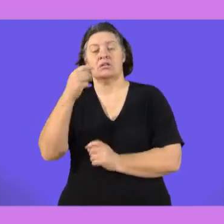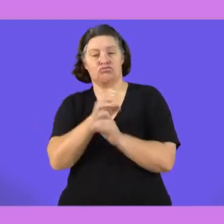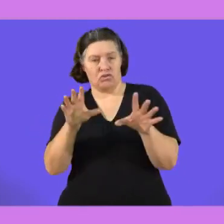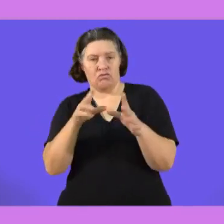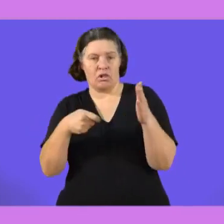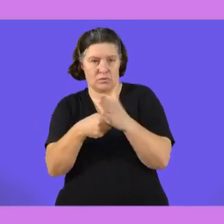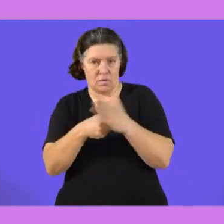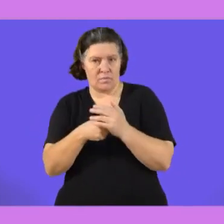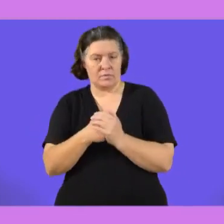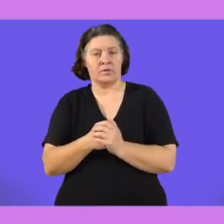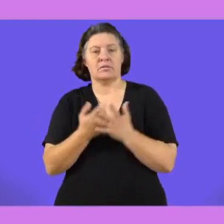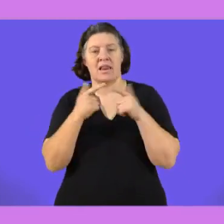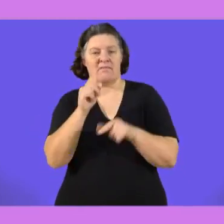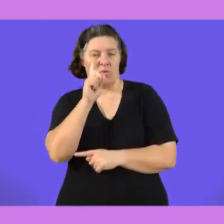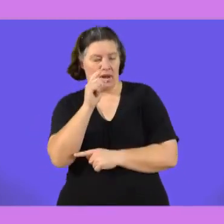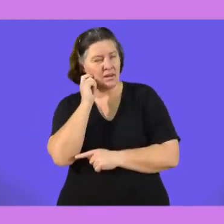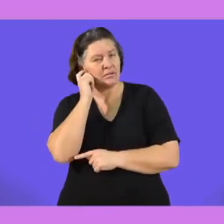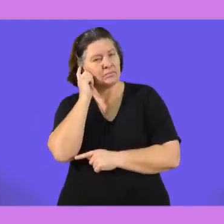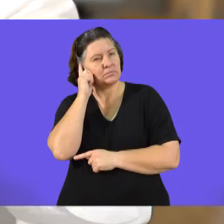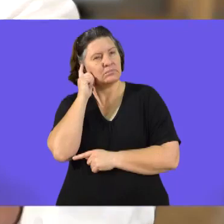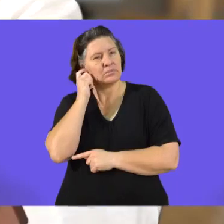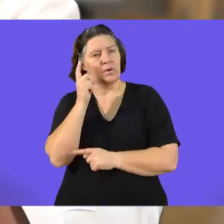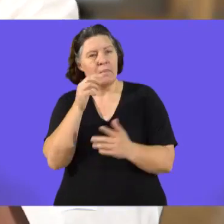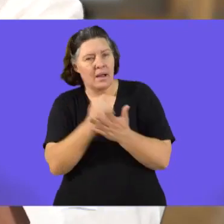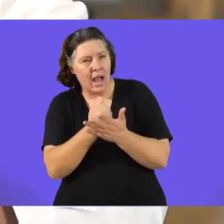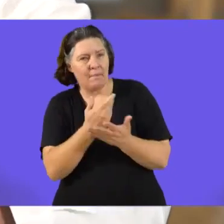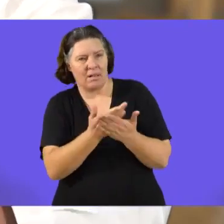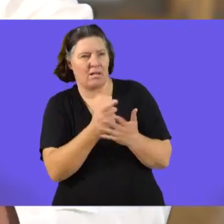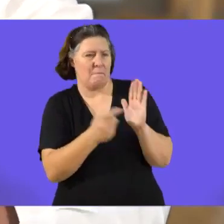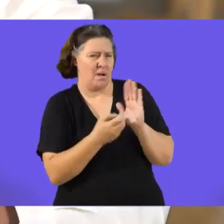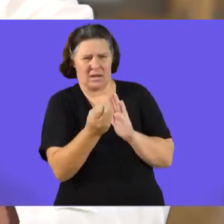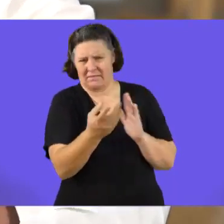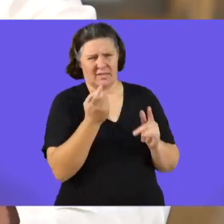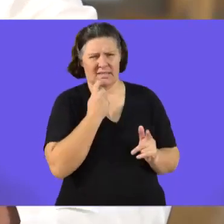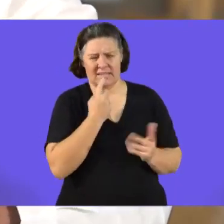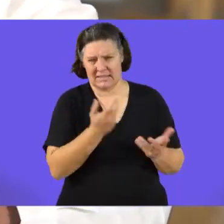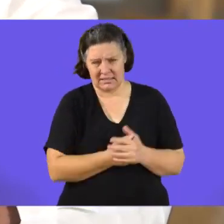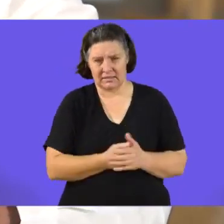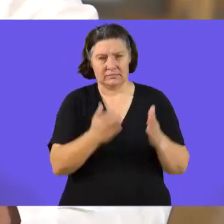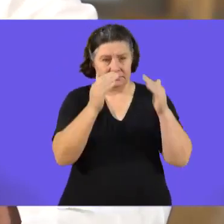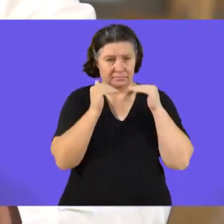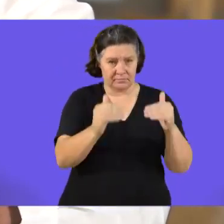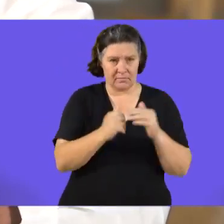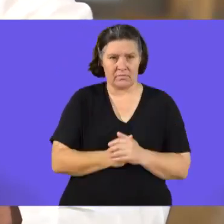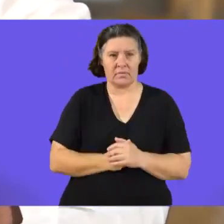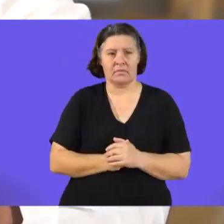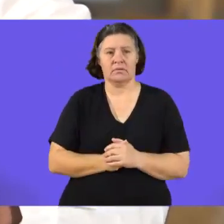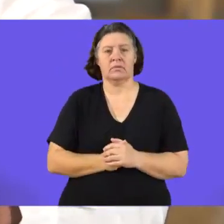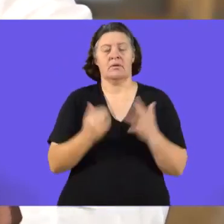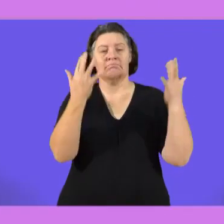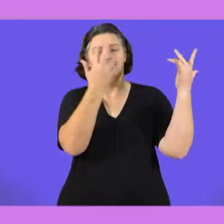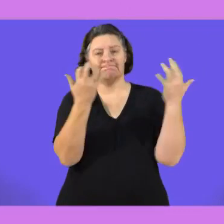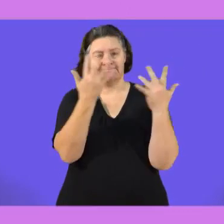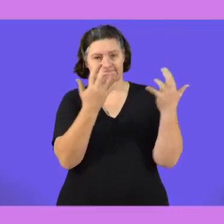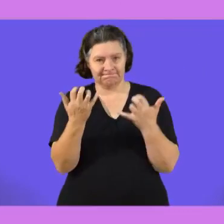Okay, so I hope that is fine. Remember, this is your level 1 questions. Please, guys, you must be able to get these marks. All right, next